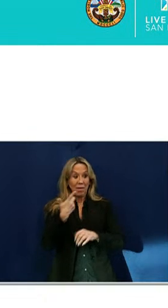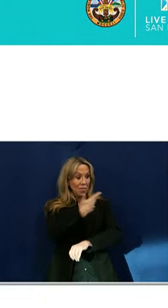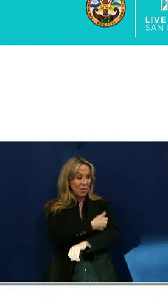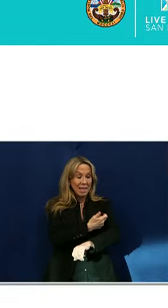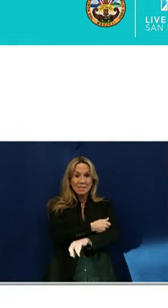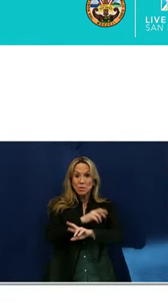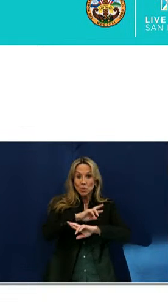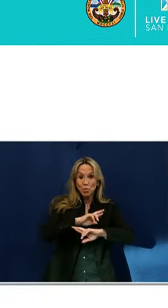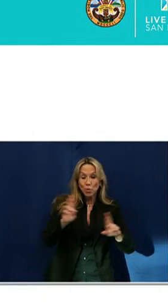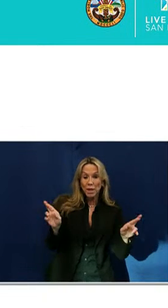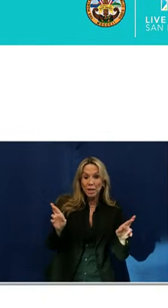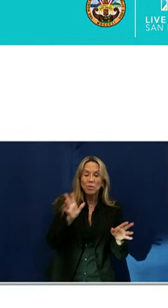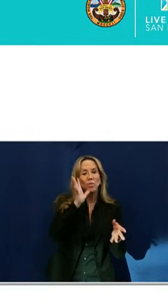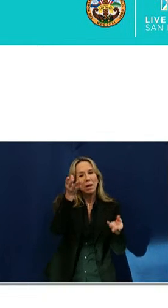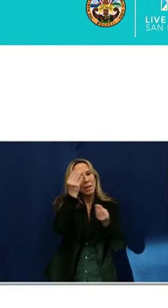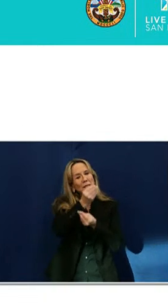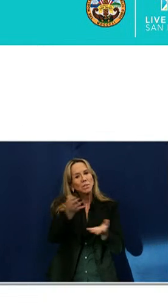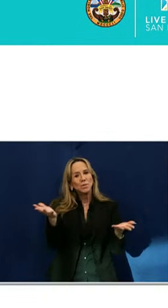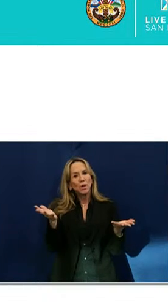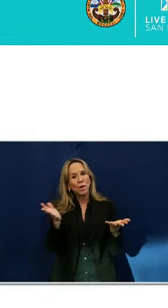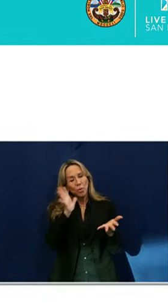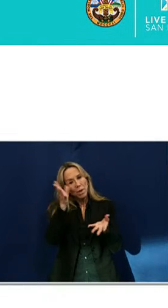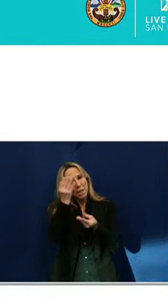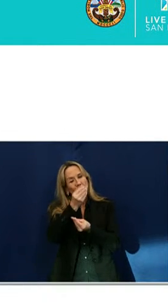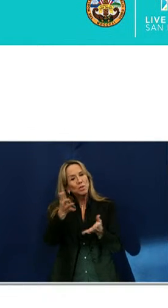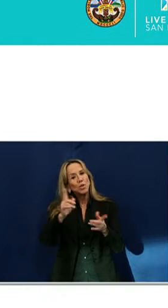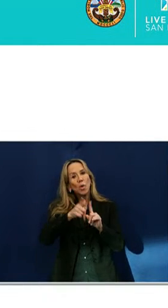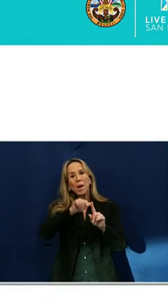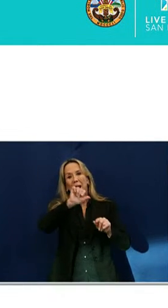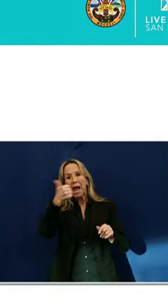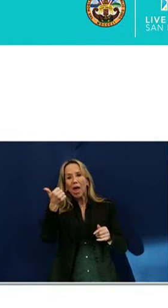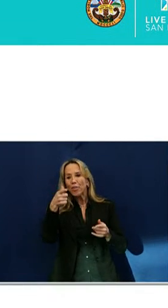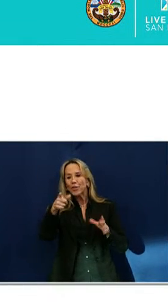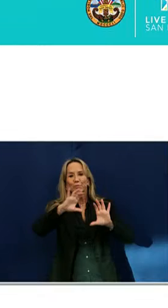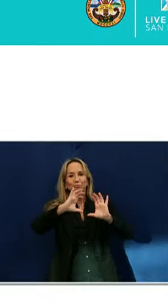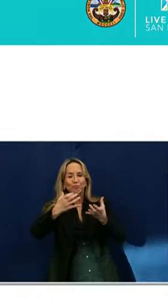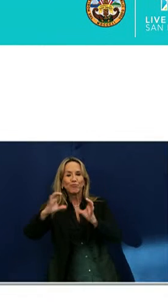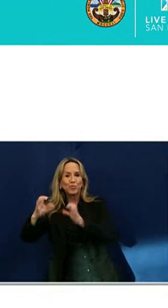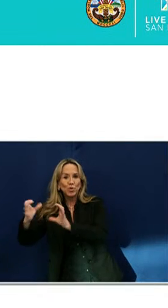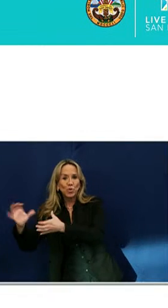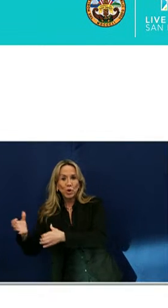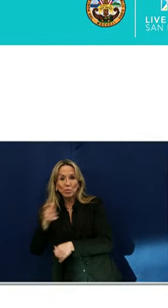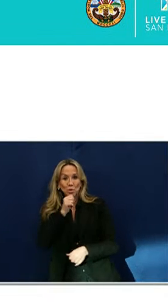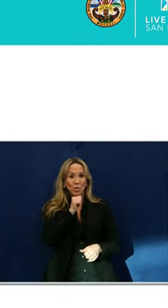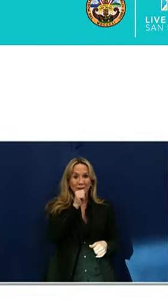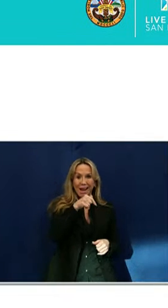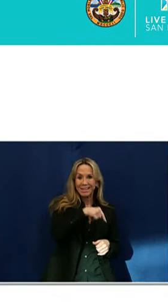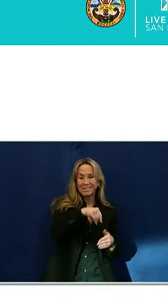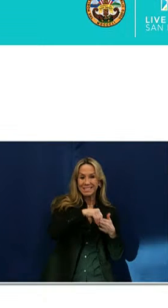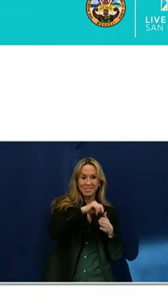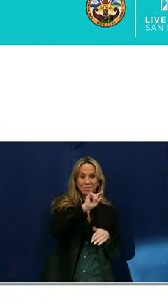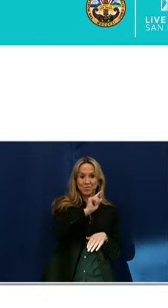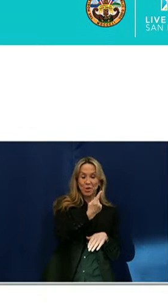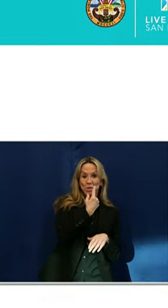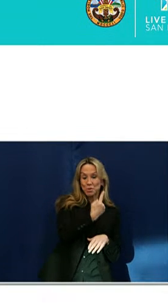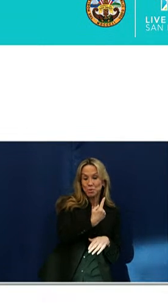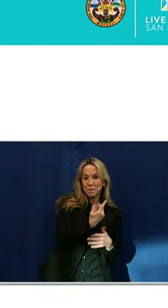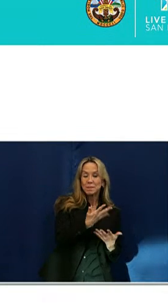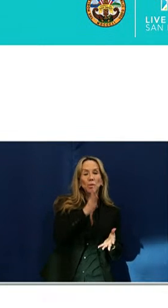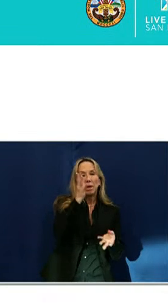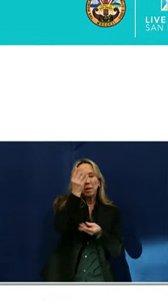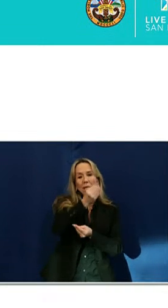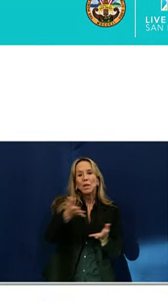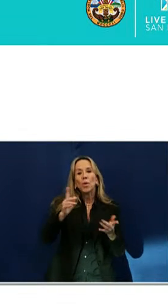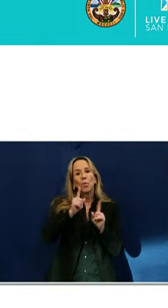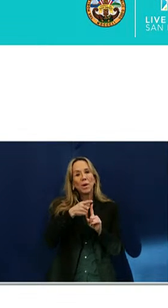know when individuals in other categories that are not in acute care hospital category, we will